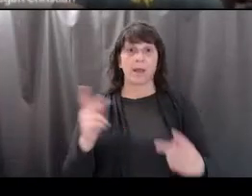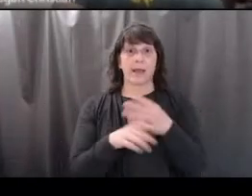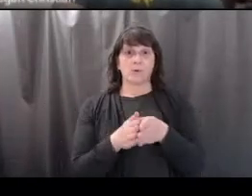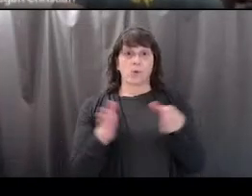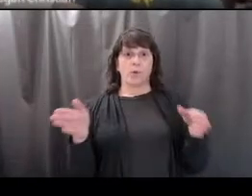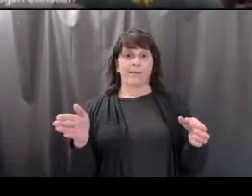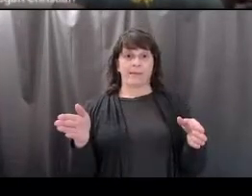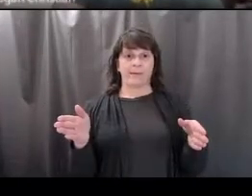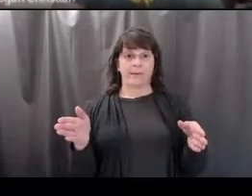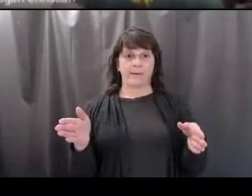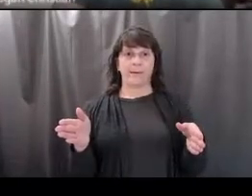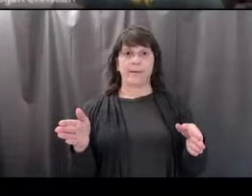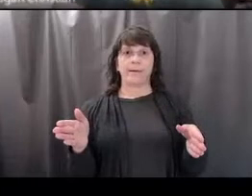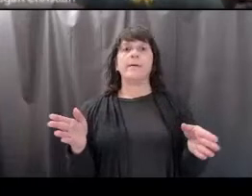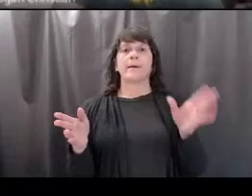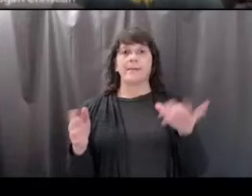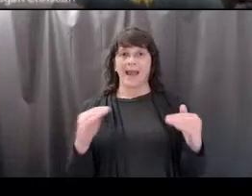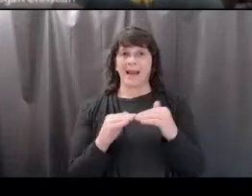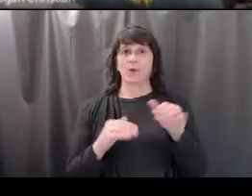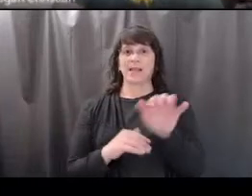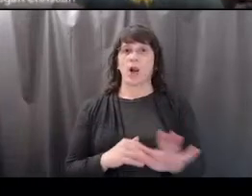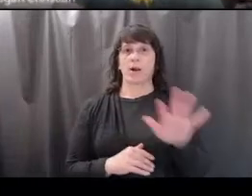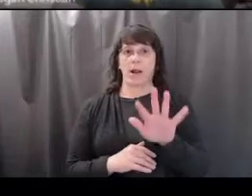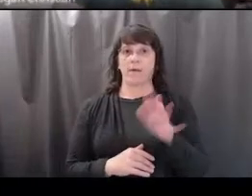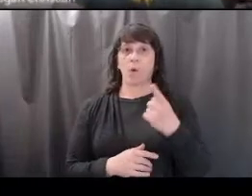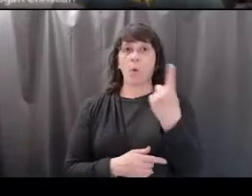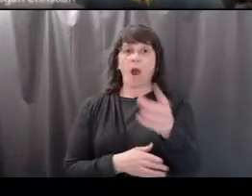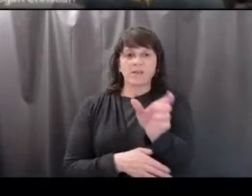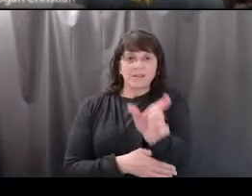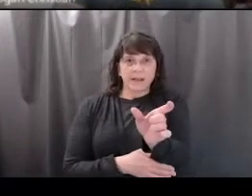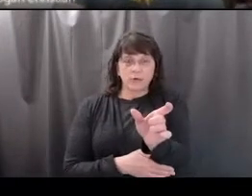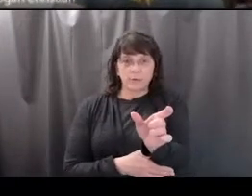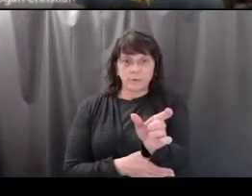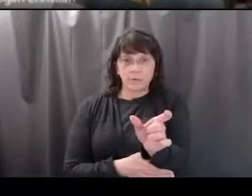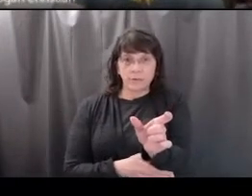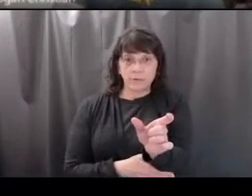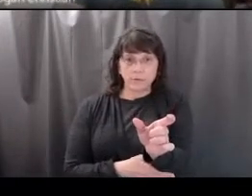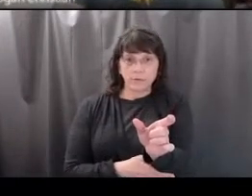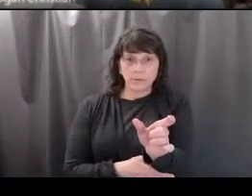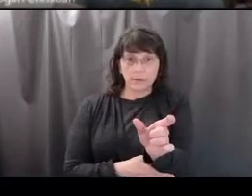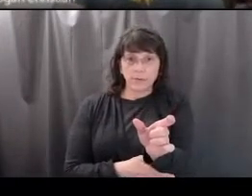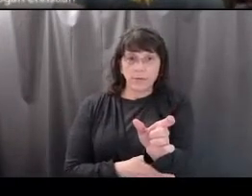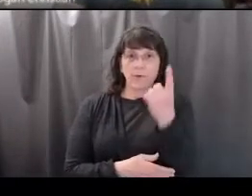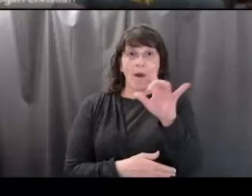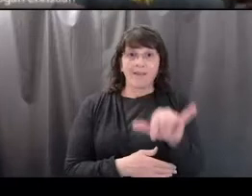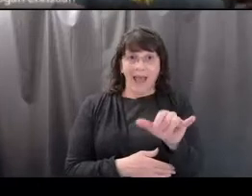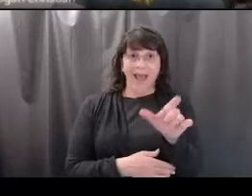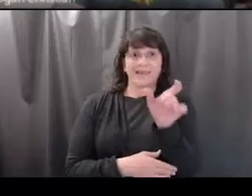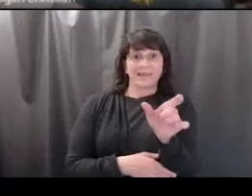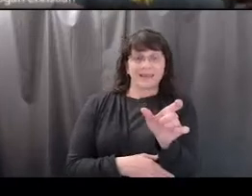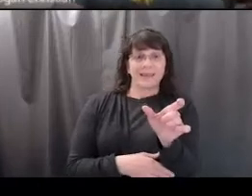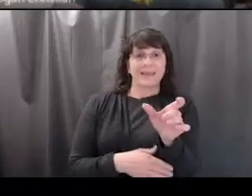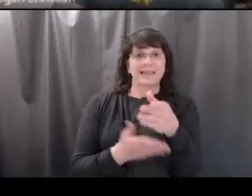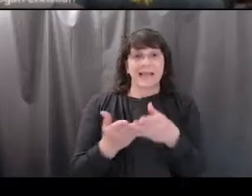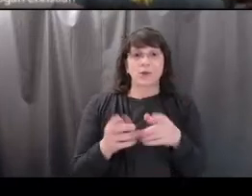width gives you the area of one subsection. And then for that subsection, you can